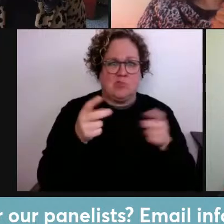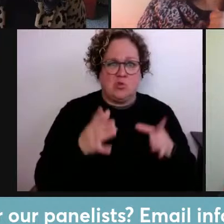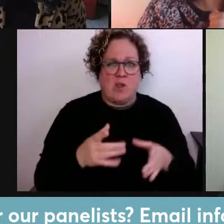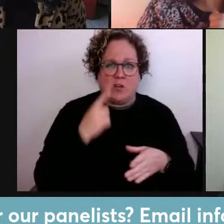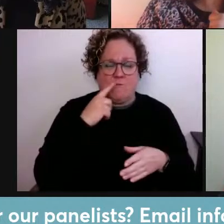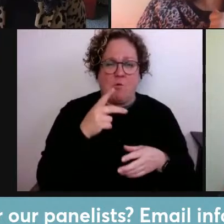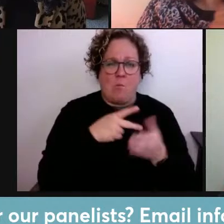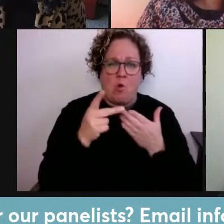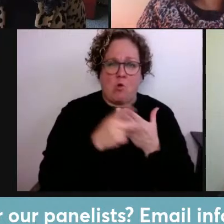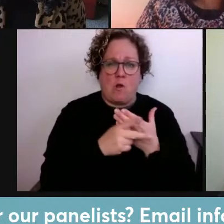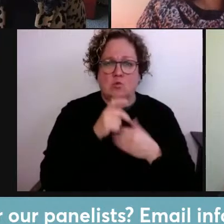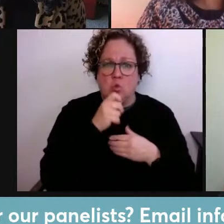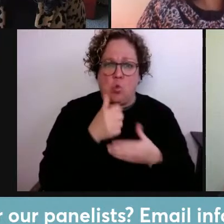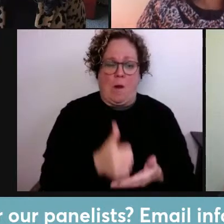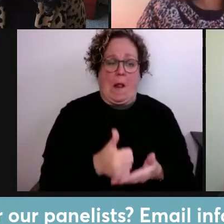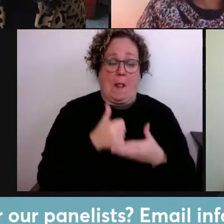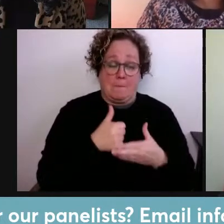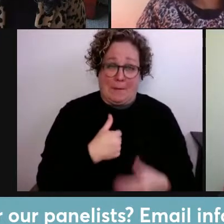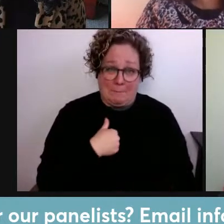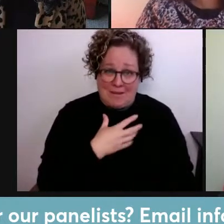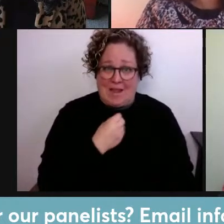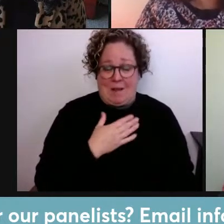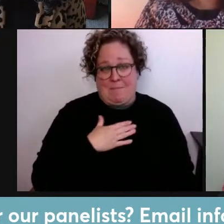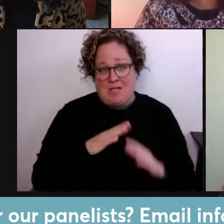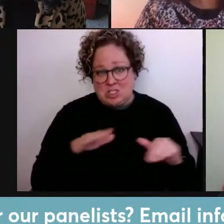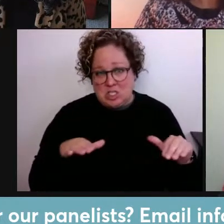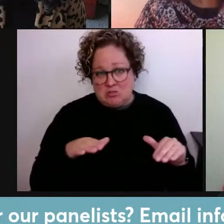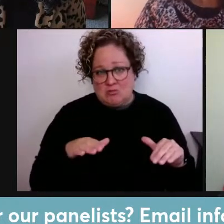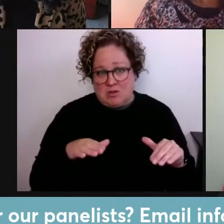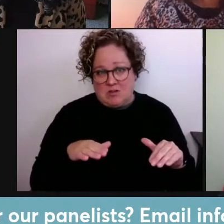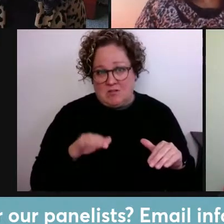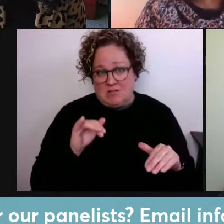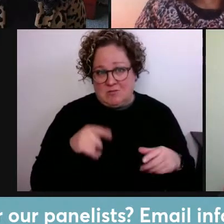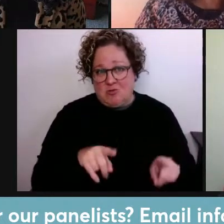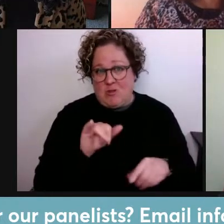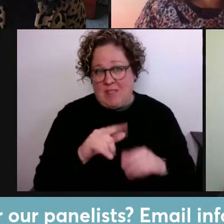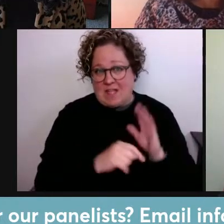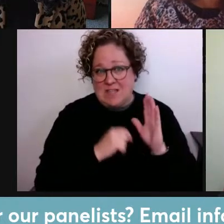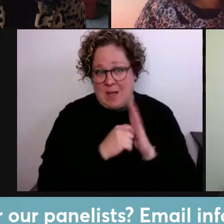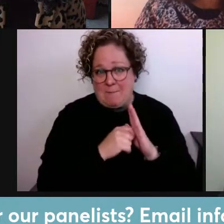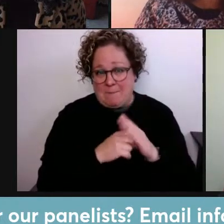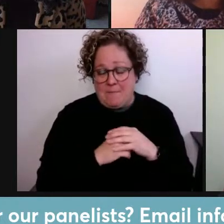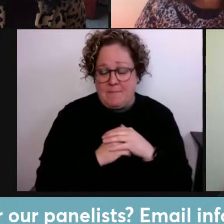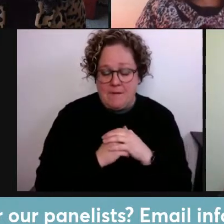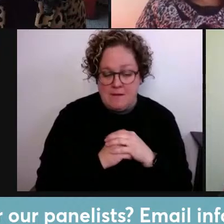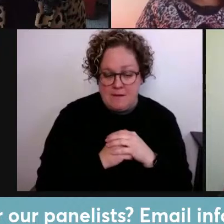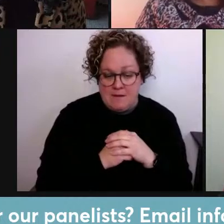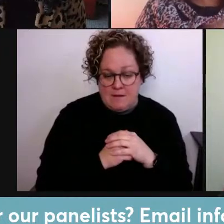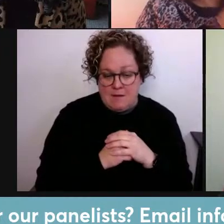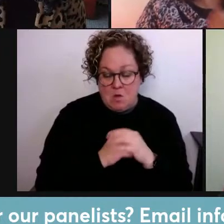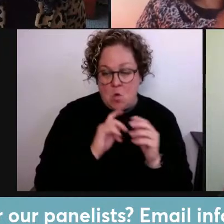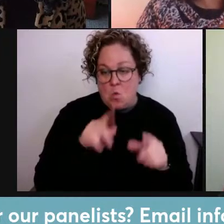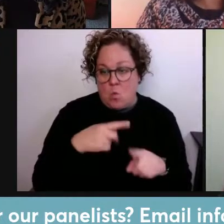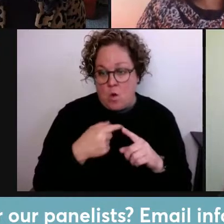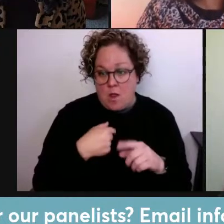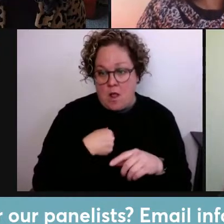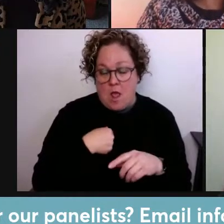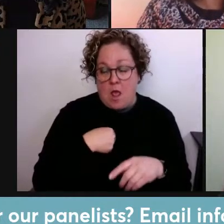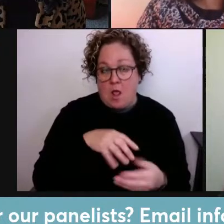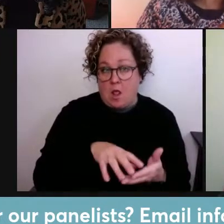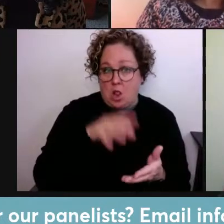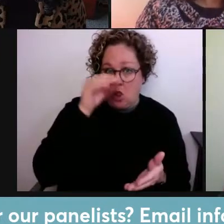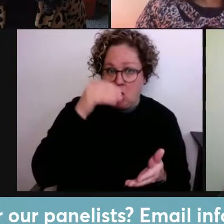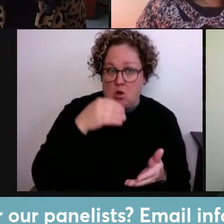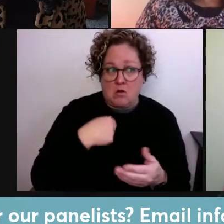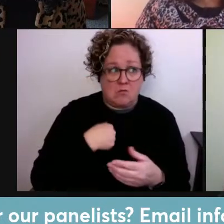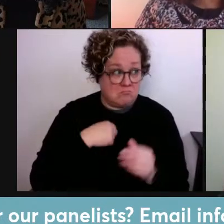helping me and my children at the time. And when I learned that I could have a